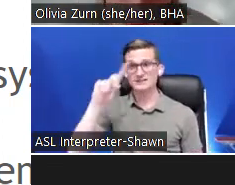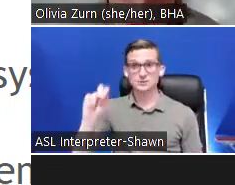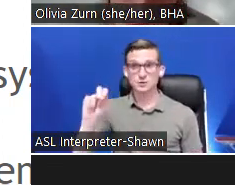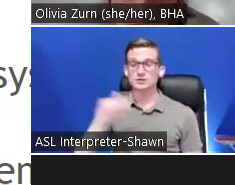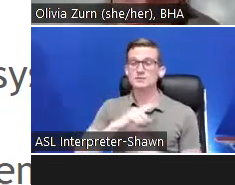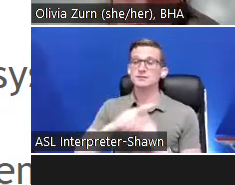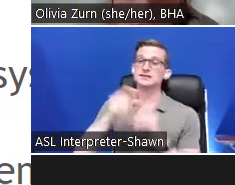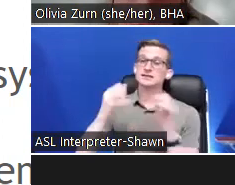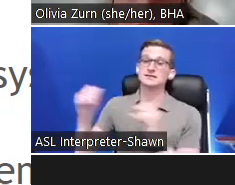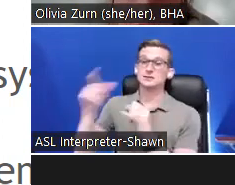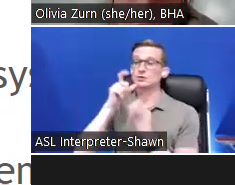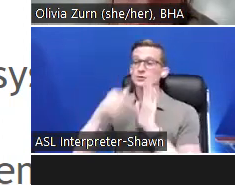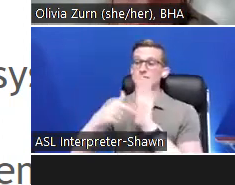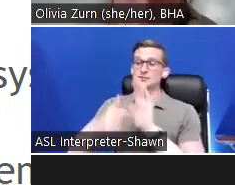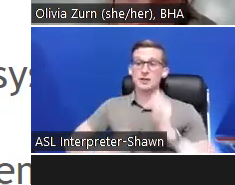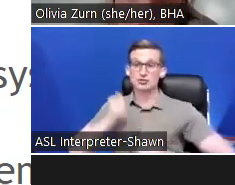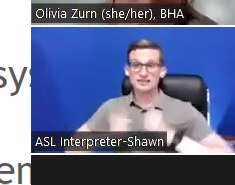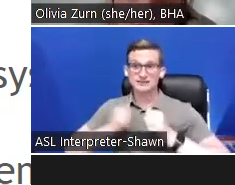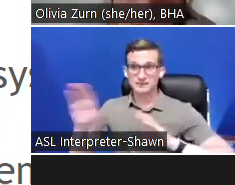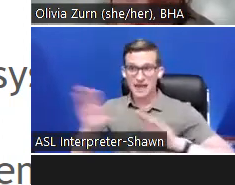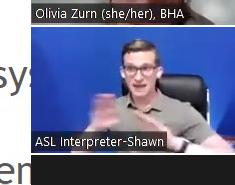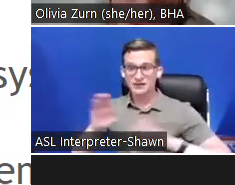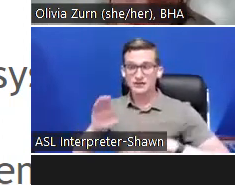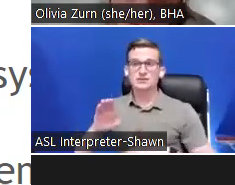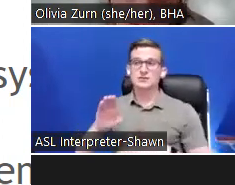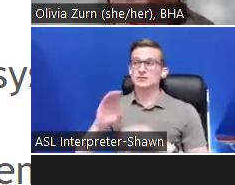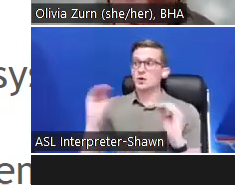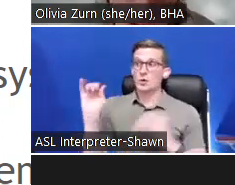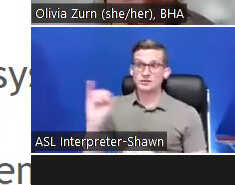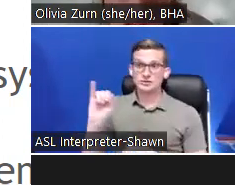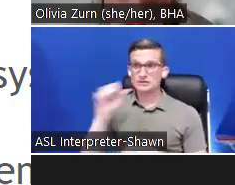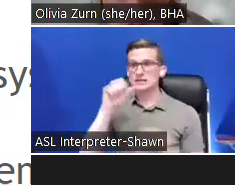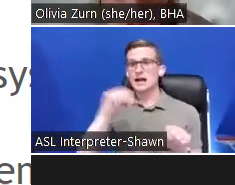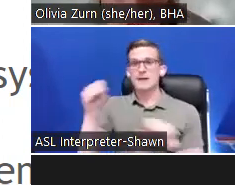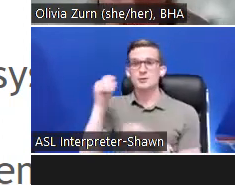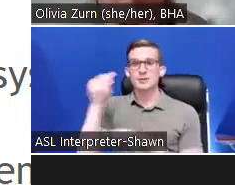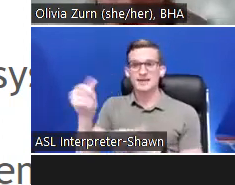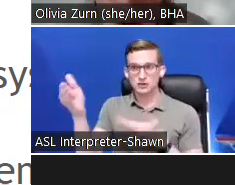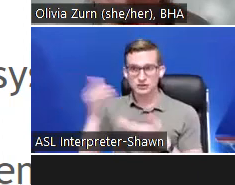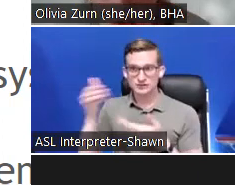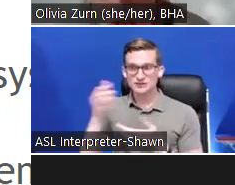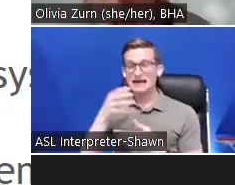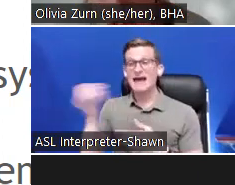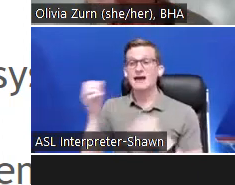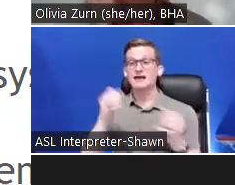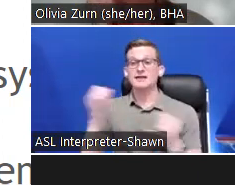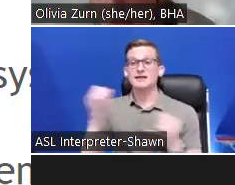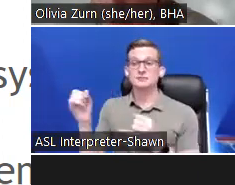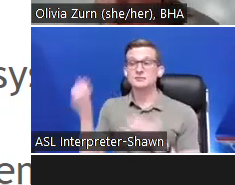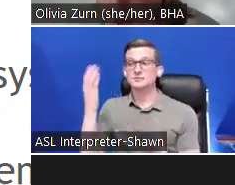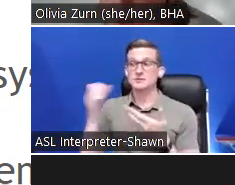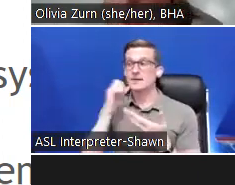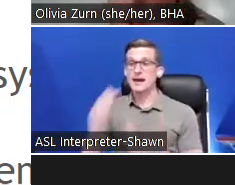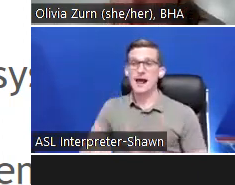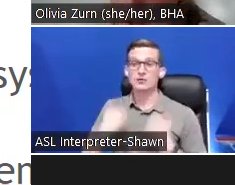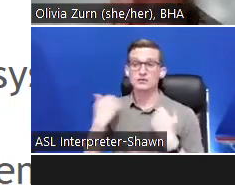aggressive behavior, individuals who are uninsured or unable to pay for services, and individuals who may lack Colorado residency or legal